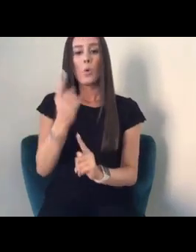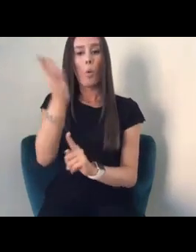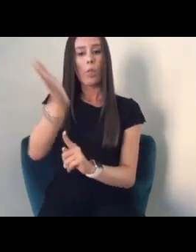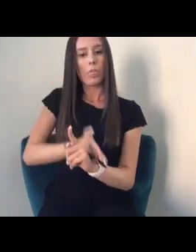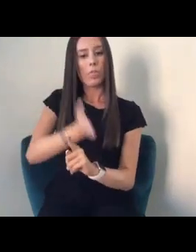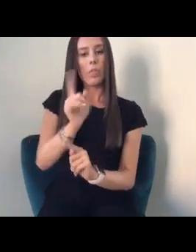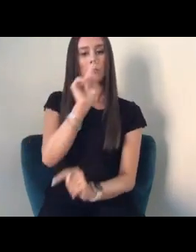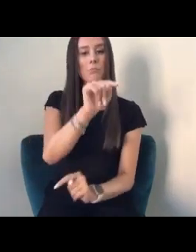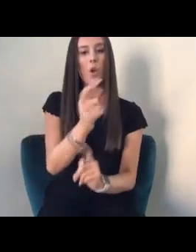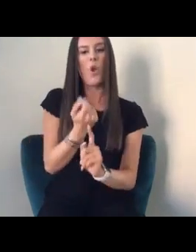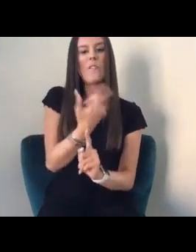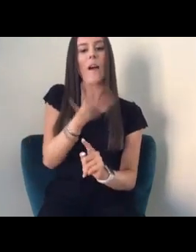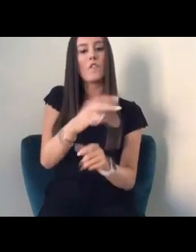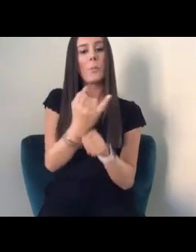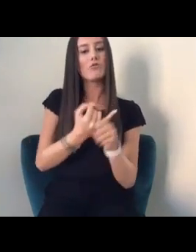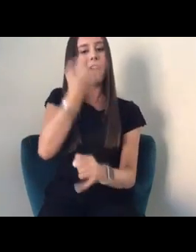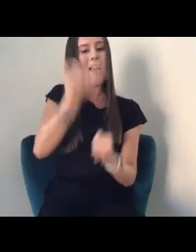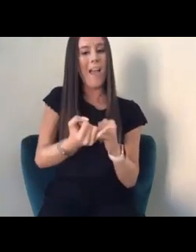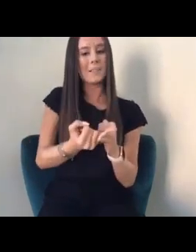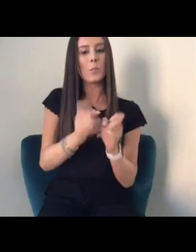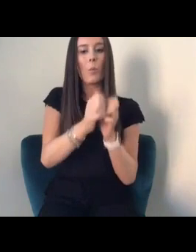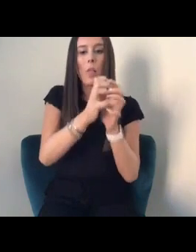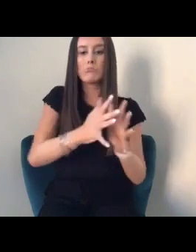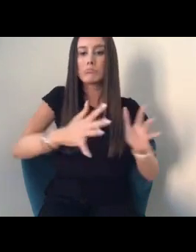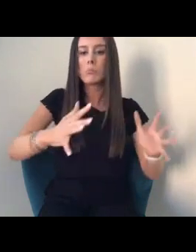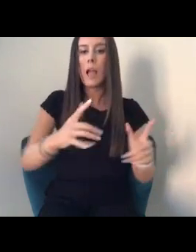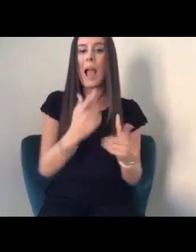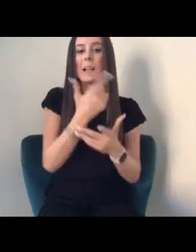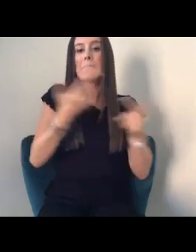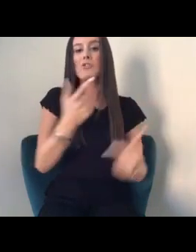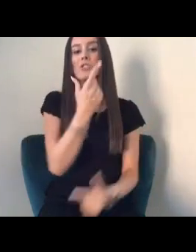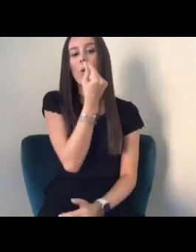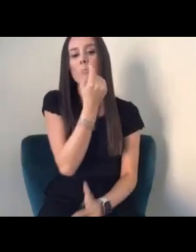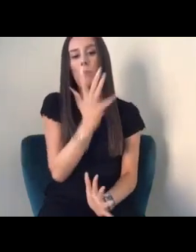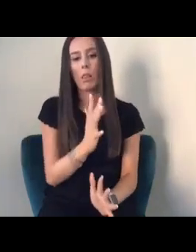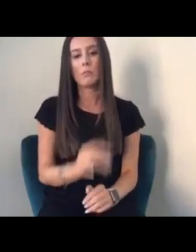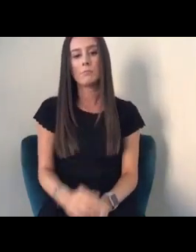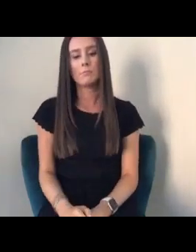of Gravesend as much as is reasonably practicable.